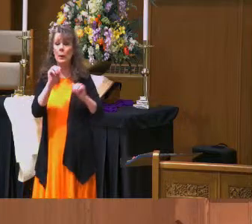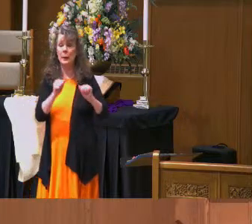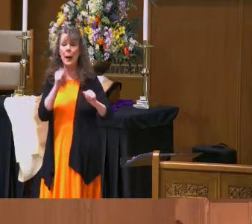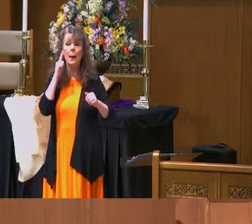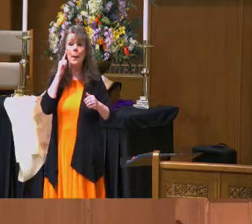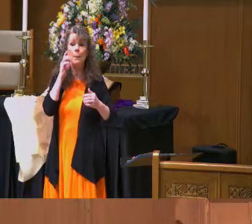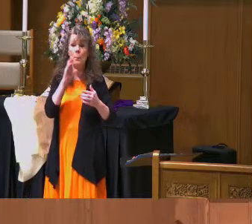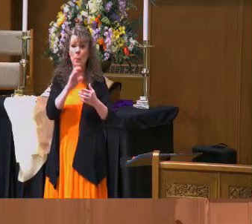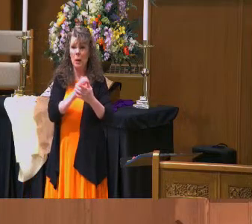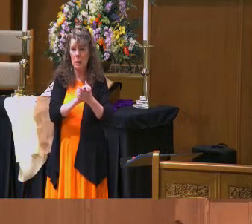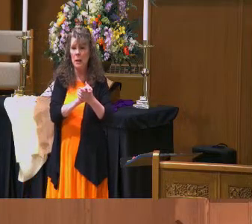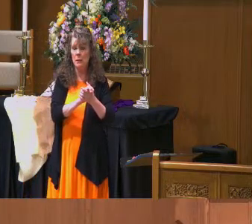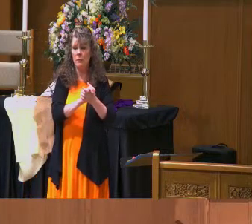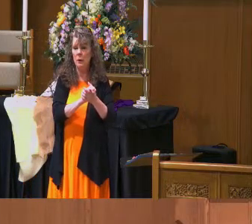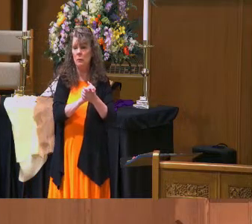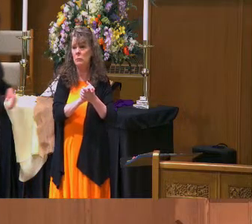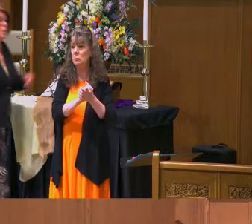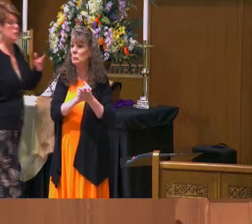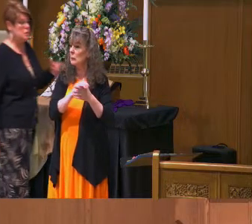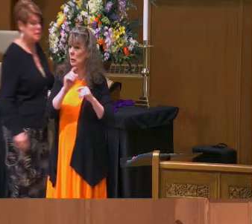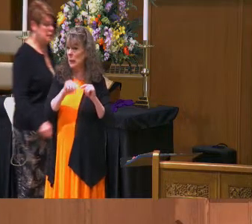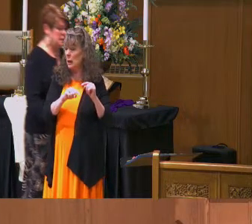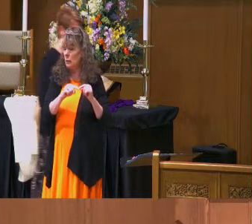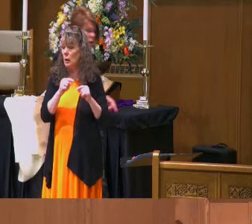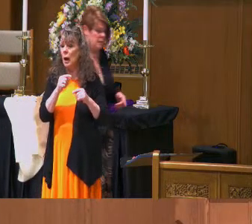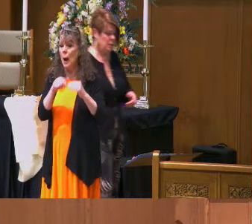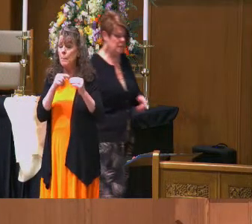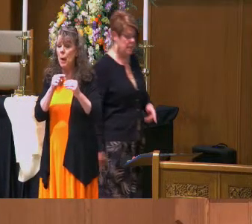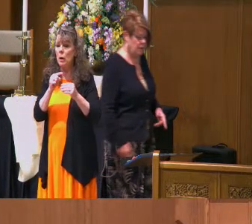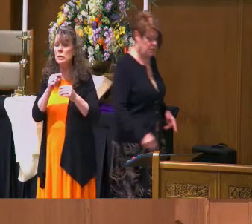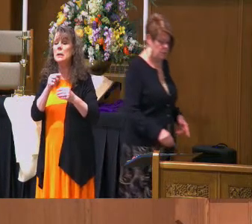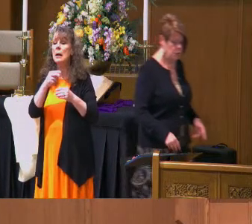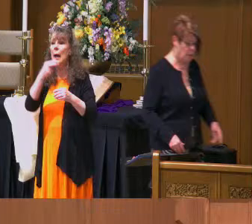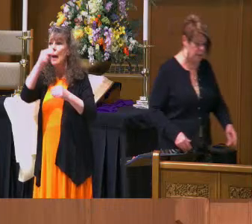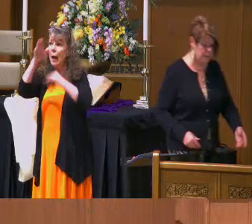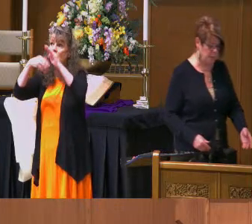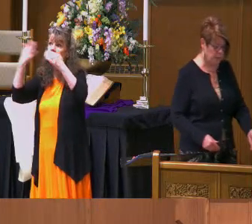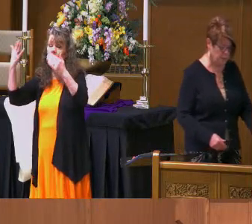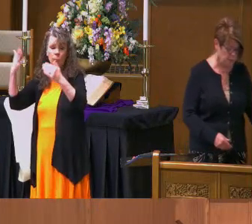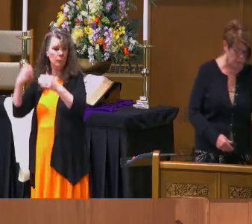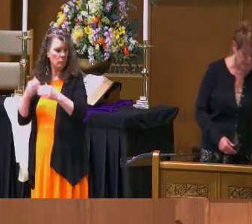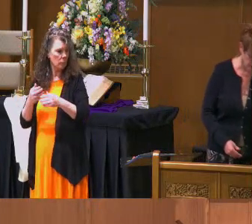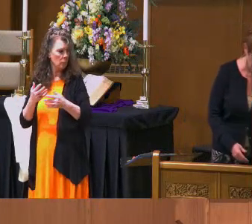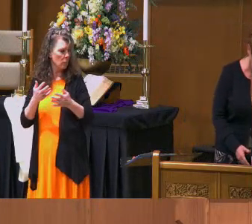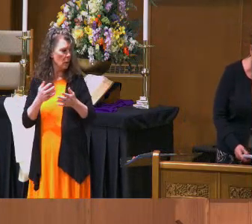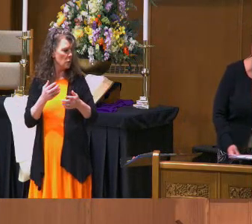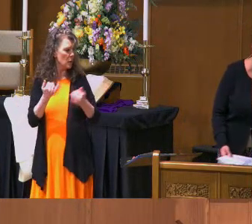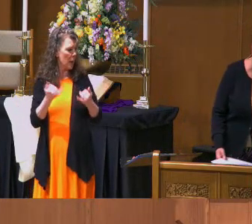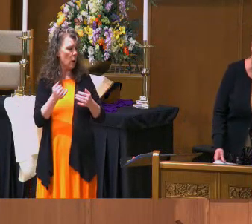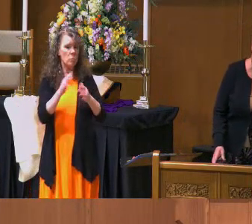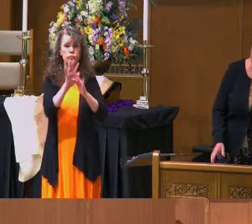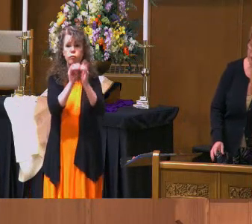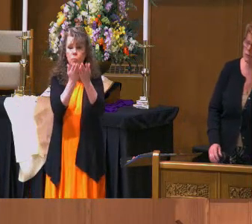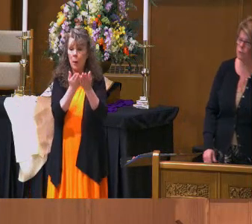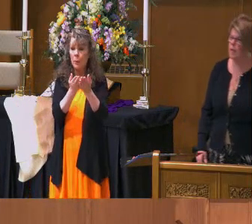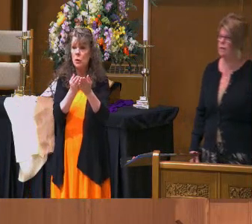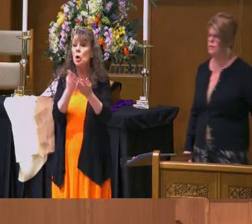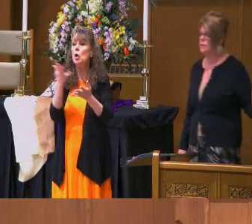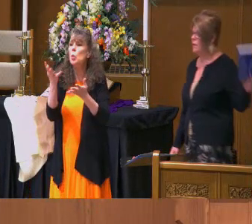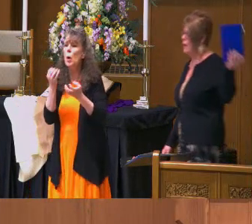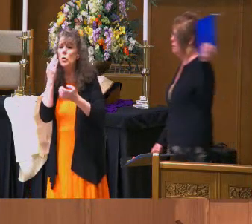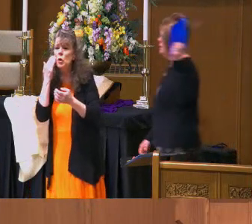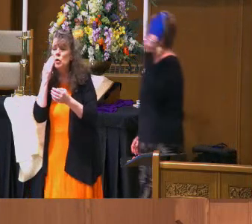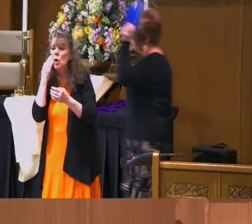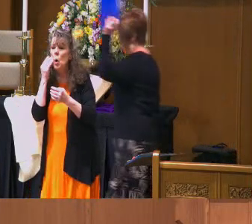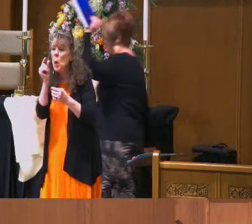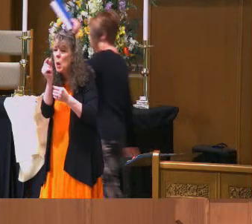believe those splashes of hell. So let me just get this Bible and tell you, you want to see what those splashes of glory are, those splashes